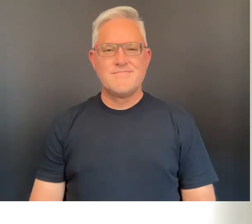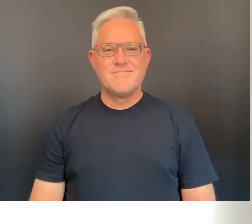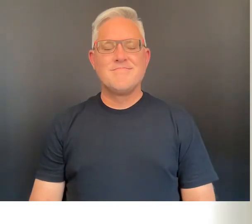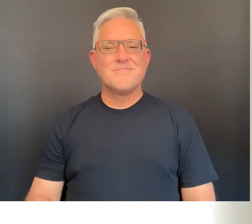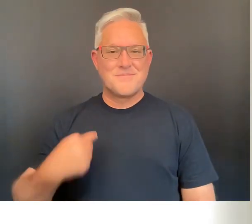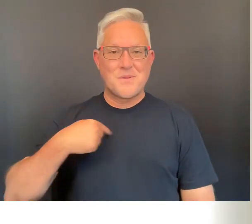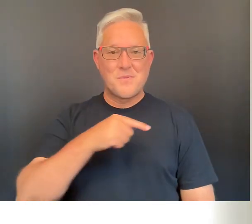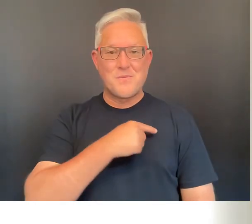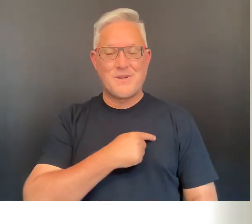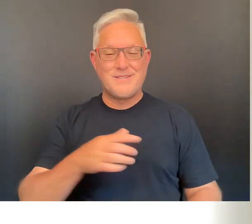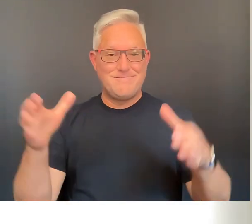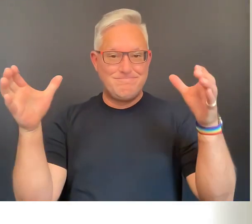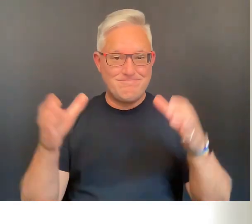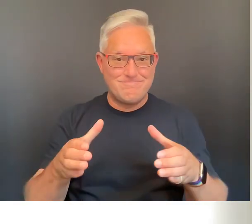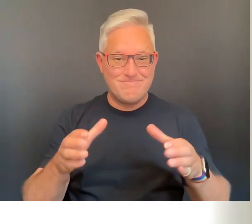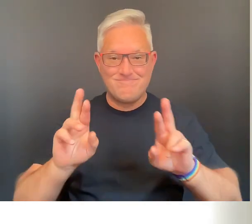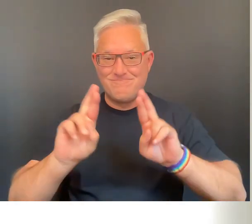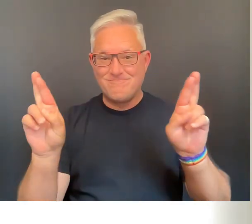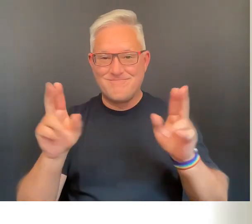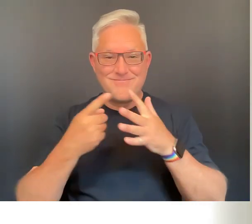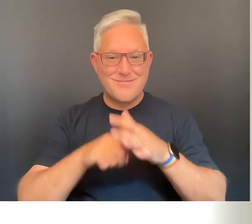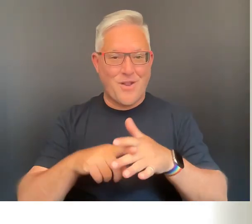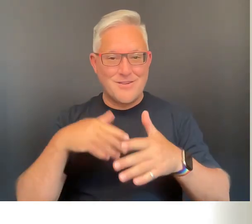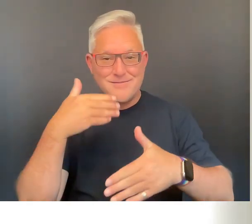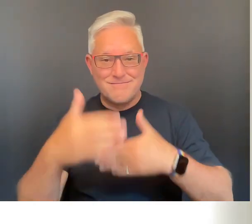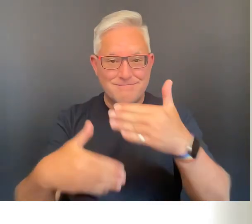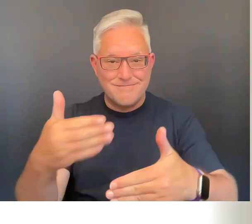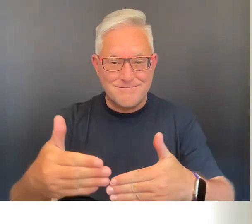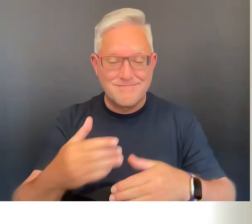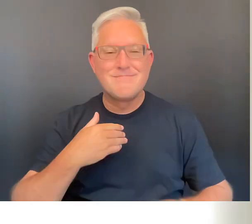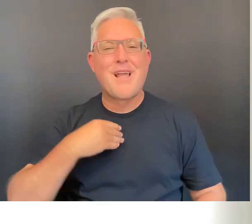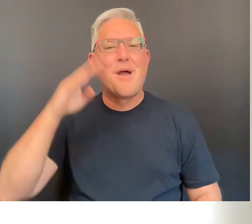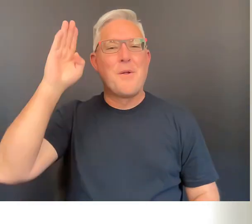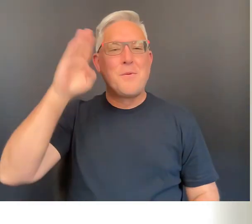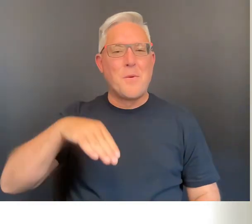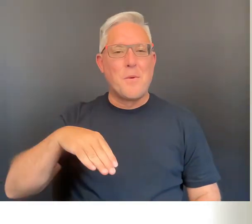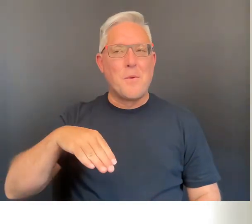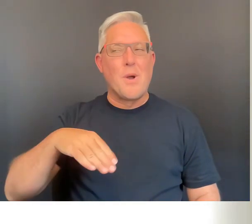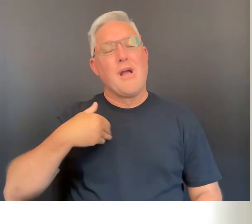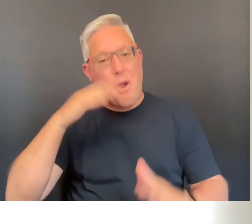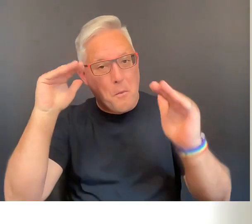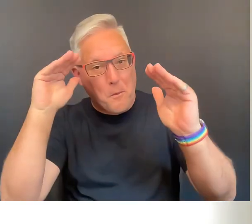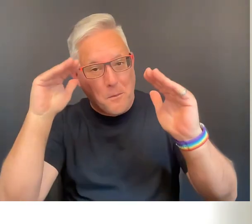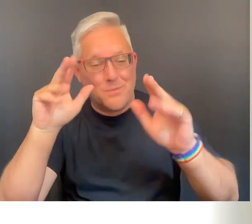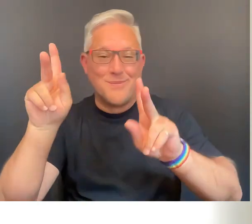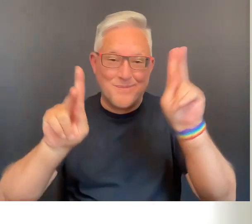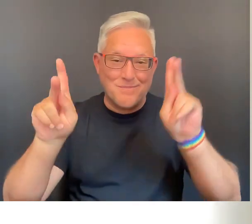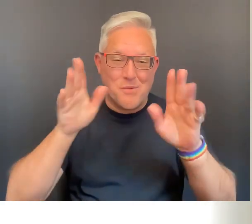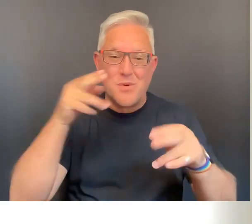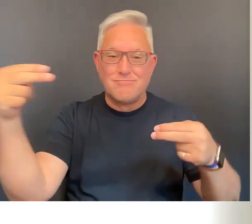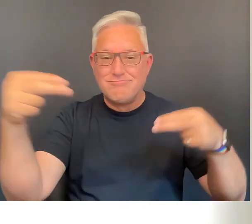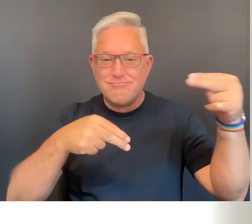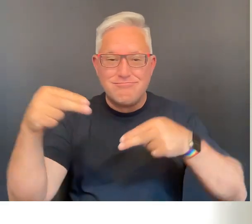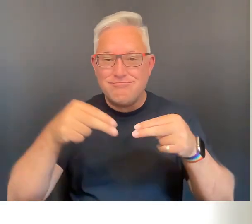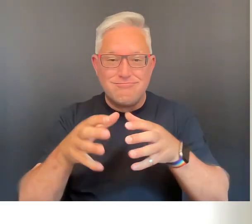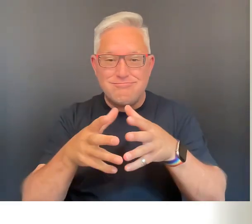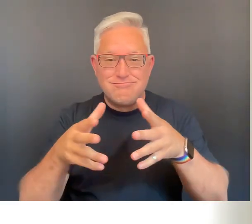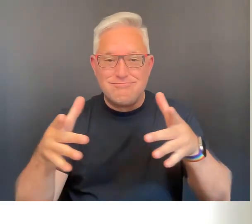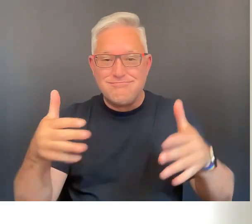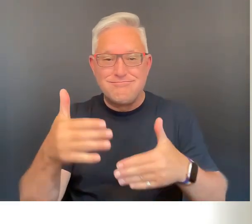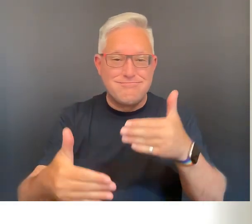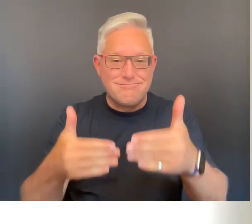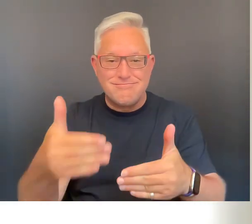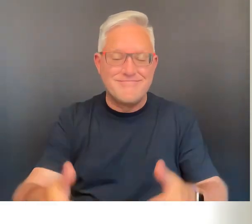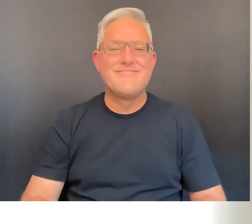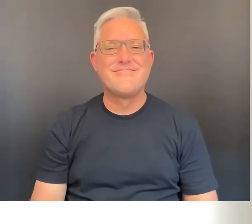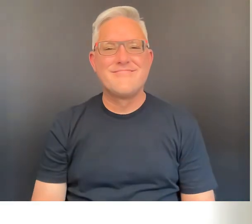us together and get us started. I know that folks, I hope, will be joining in